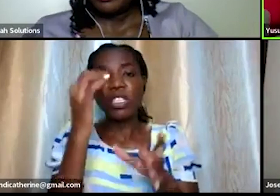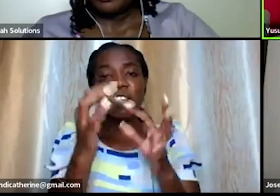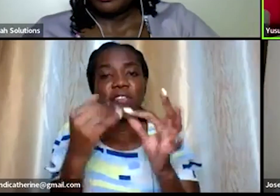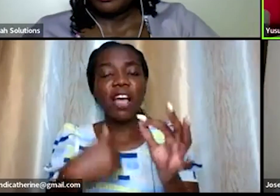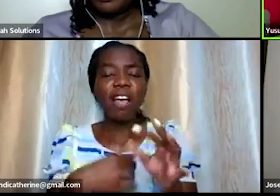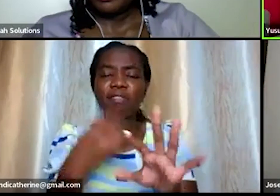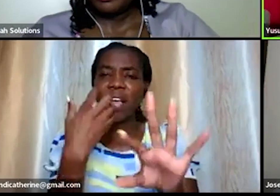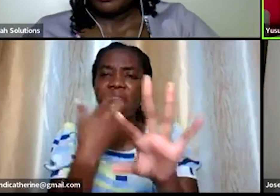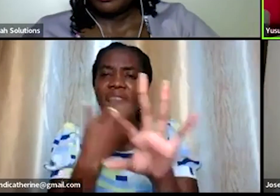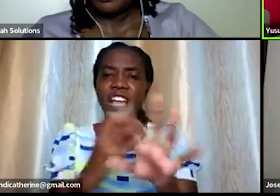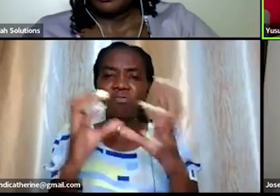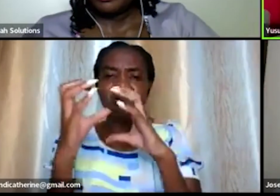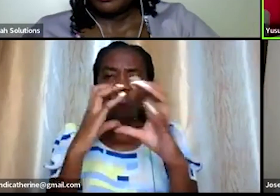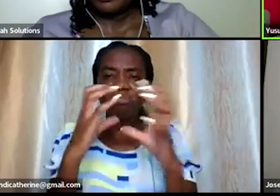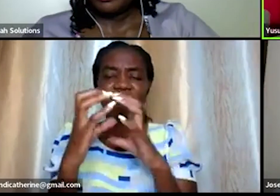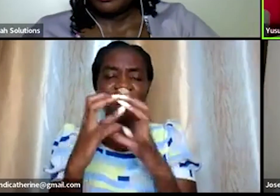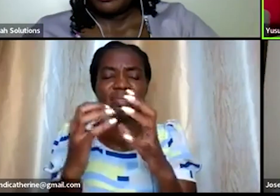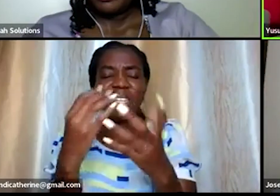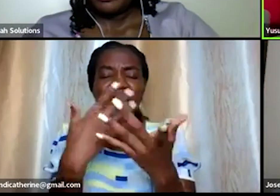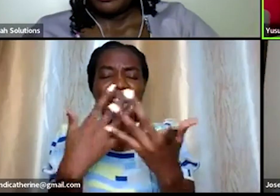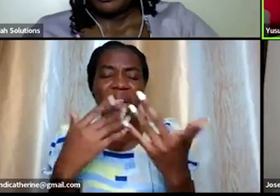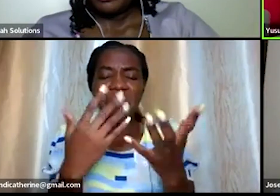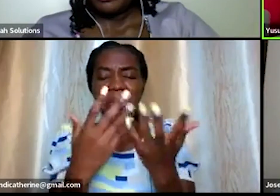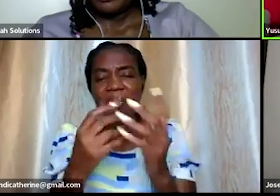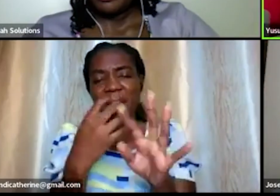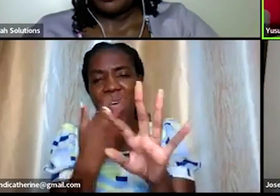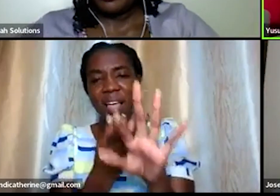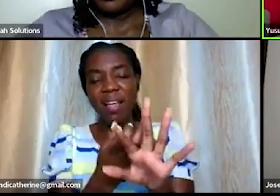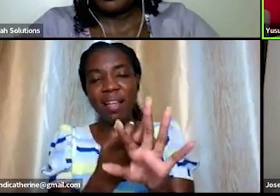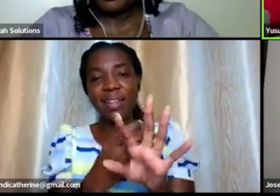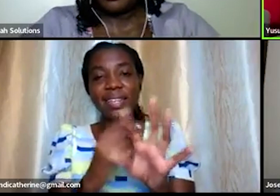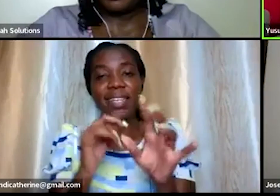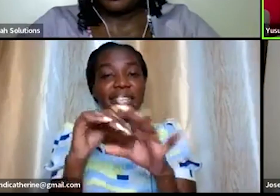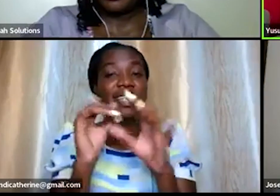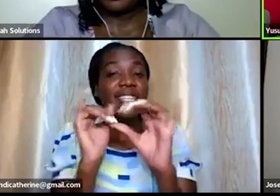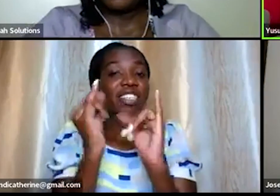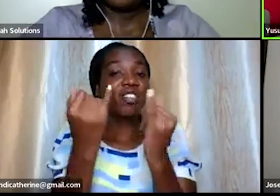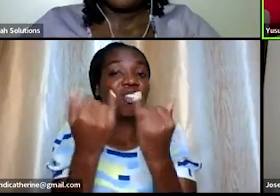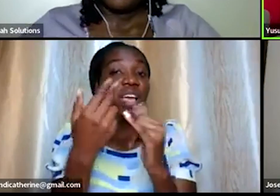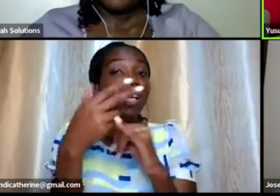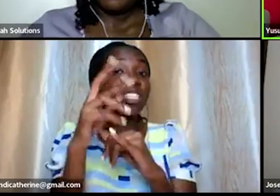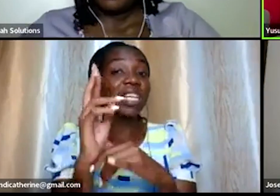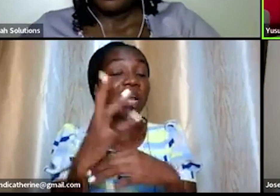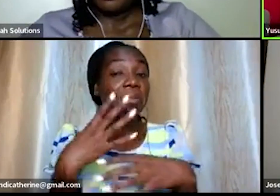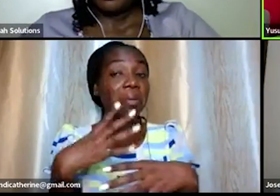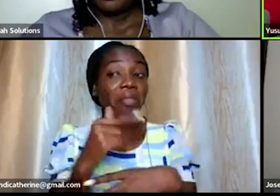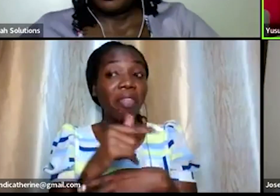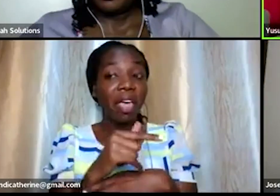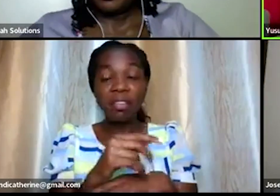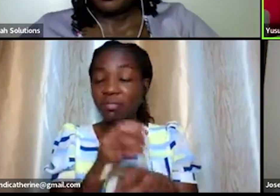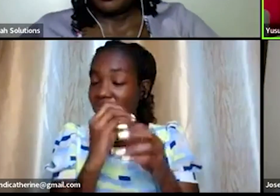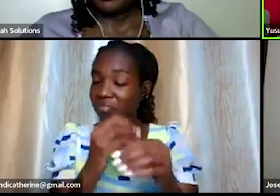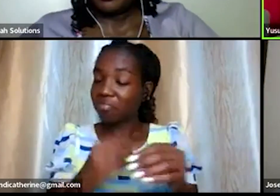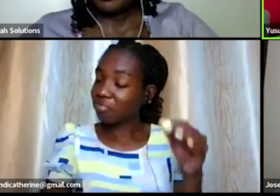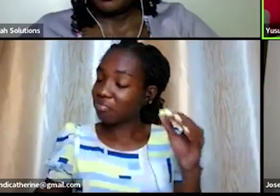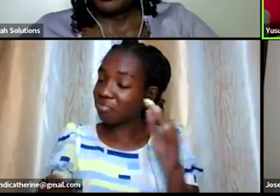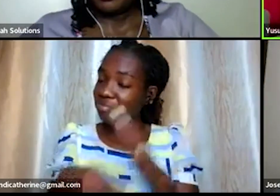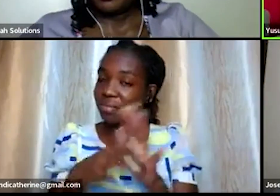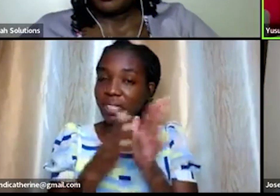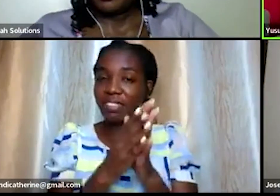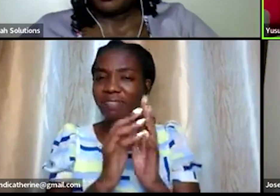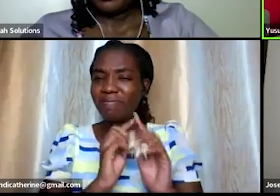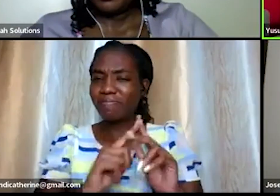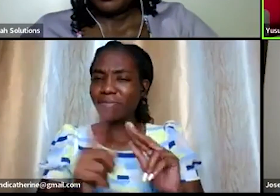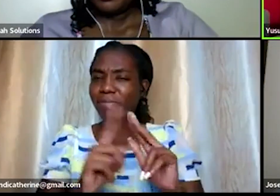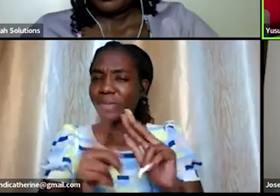conversation, controversial conversation in an institution, HR people will not be there. In fact, if you talk to people here, they'll